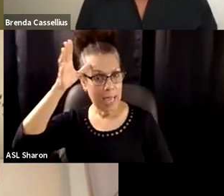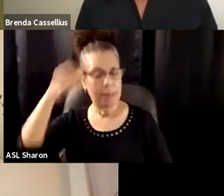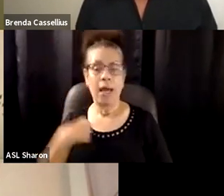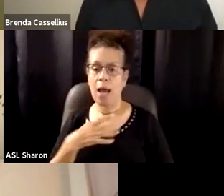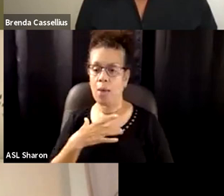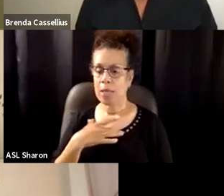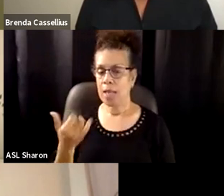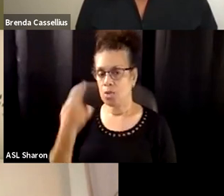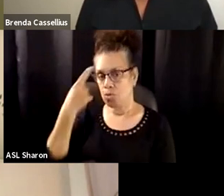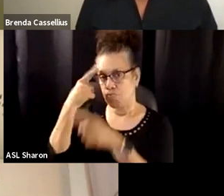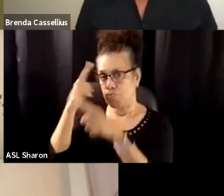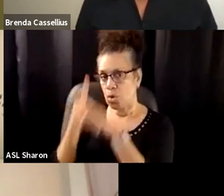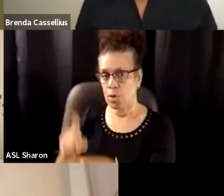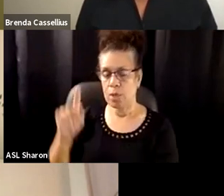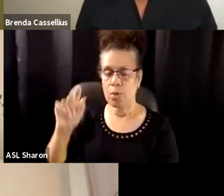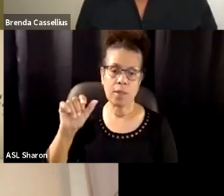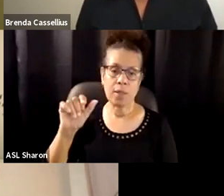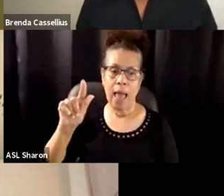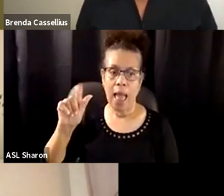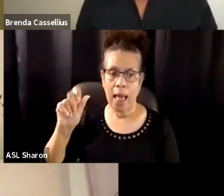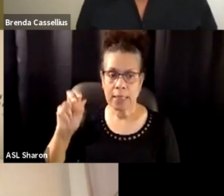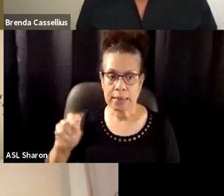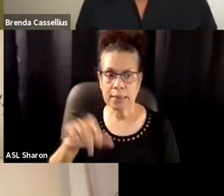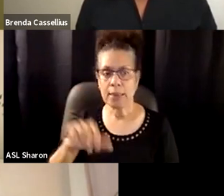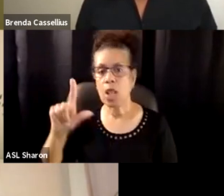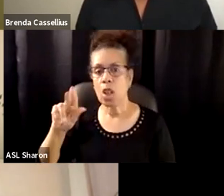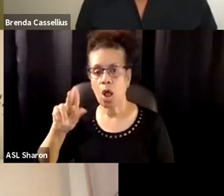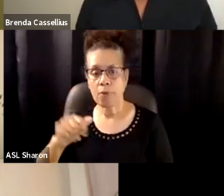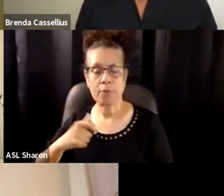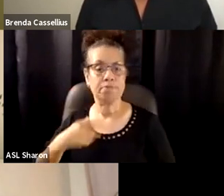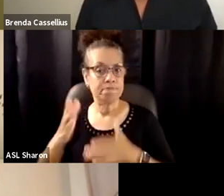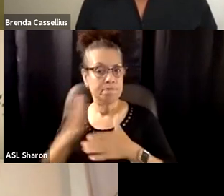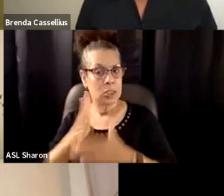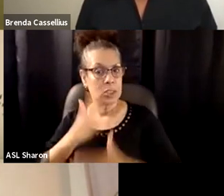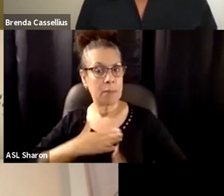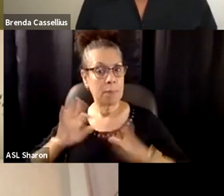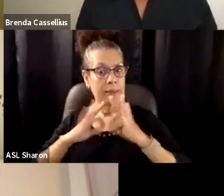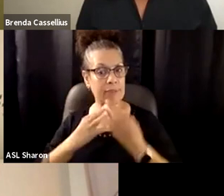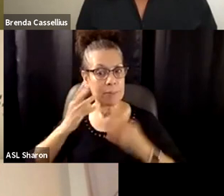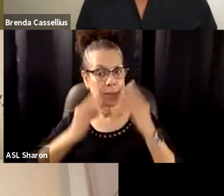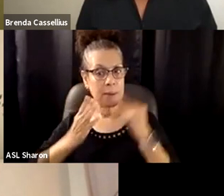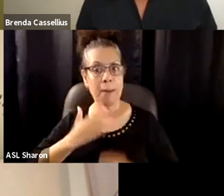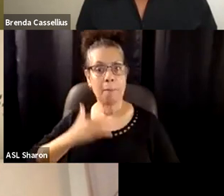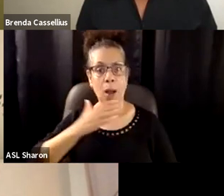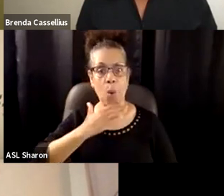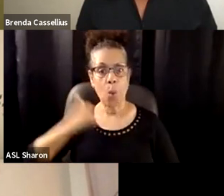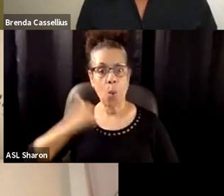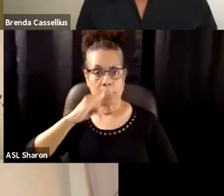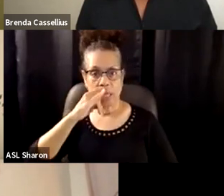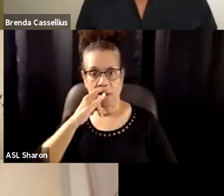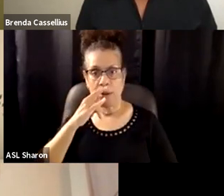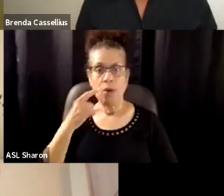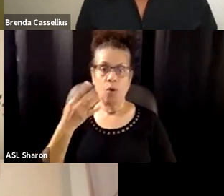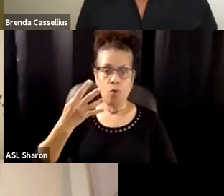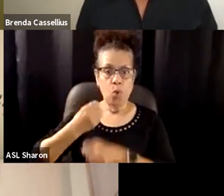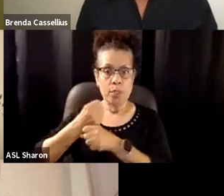laura and the other parents have said earlier and then just add just a little bit about my family's experience my older child spent four formative years in the